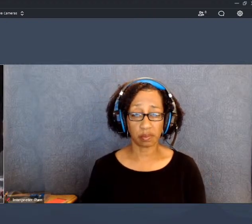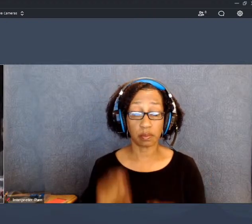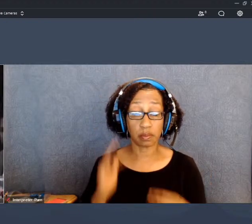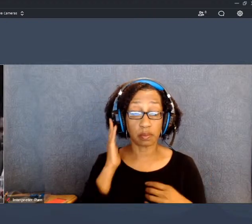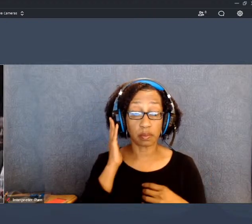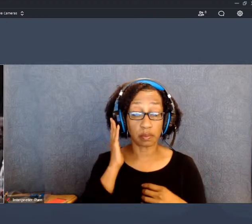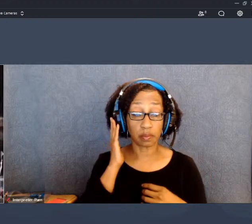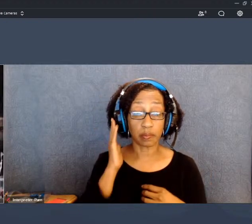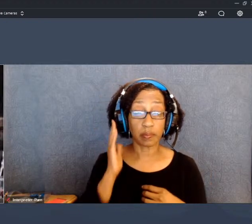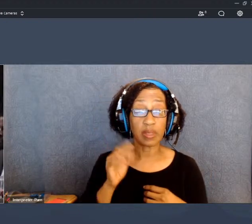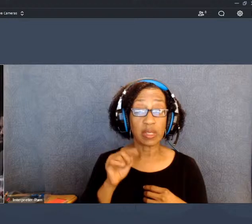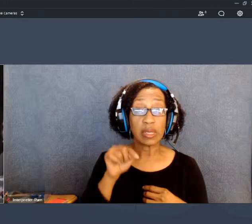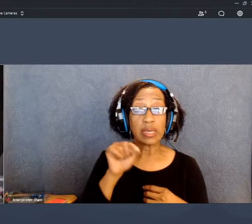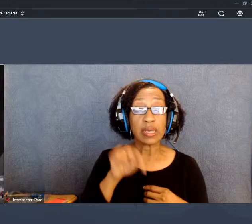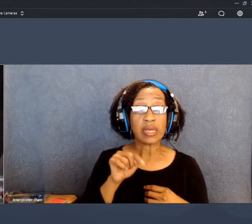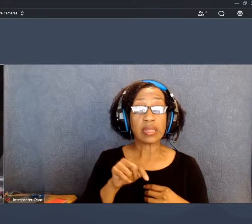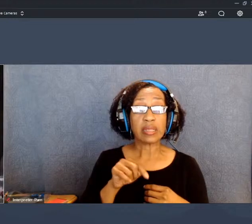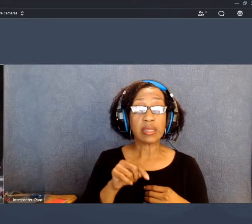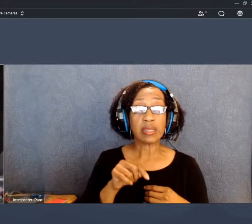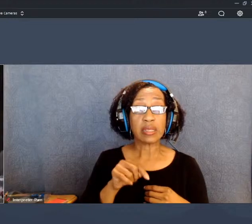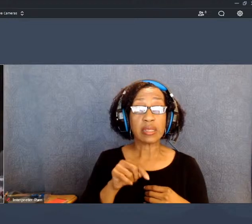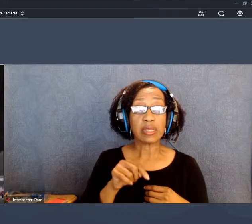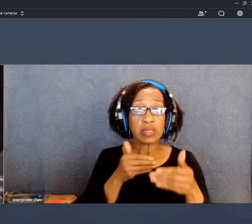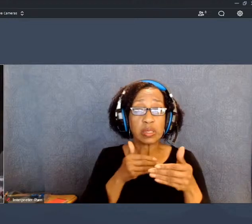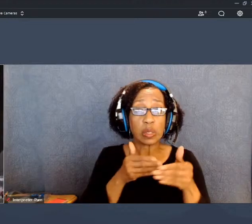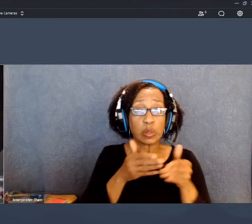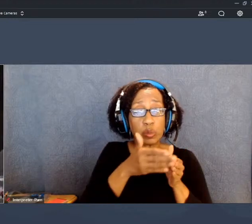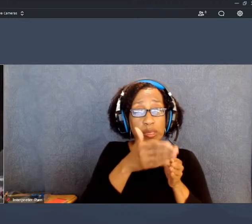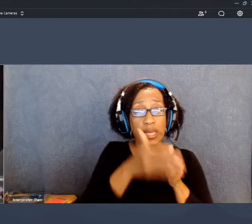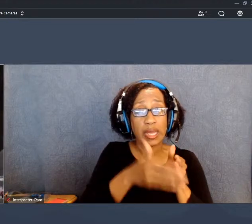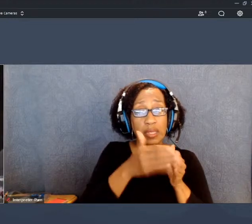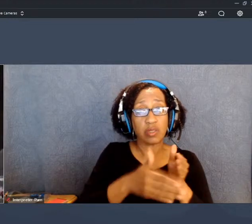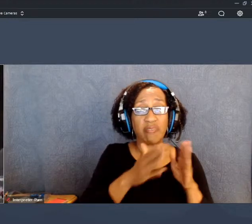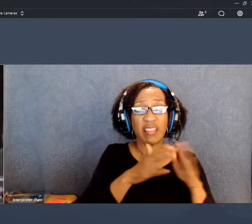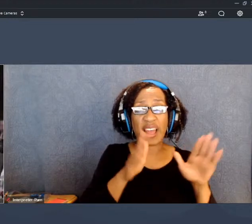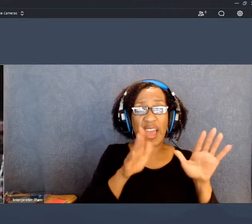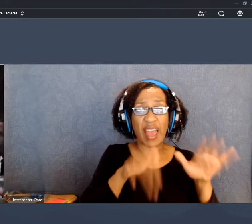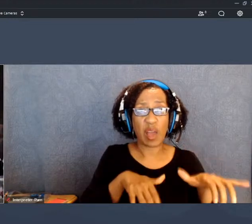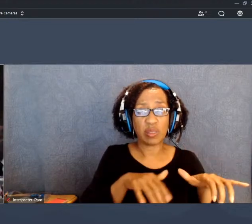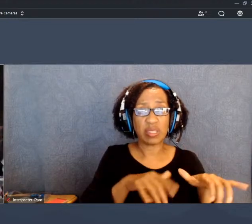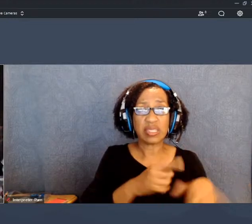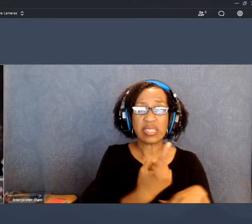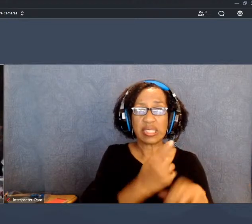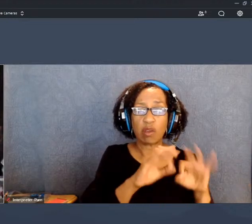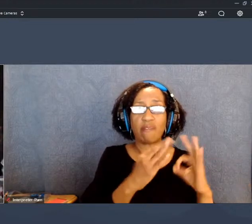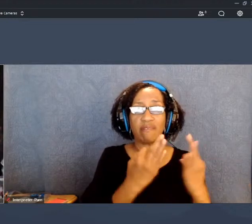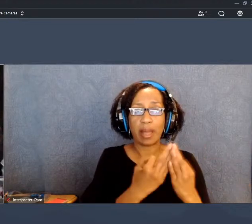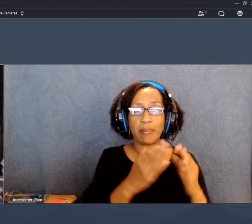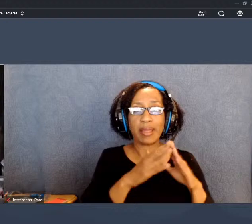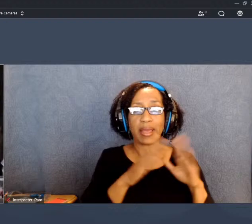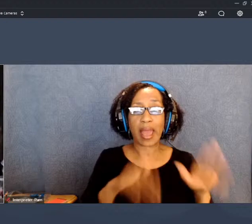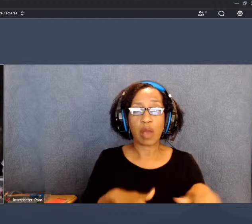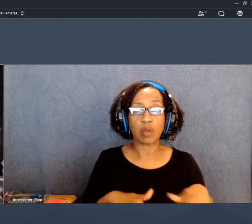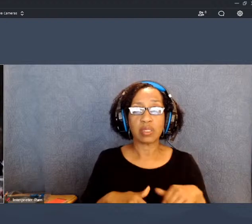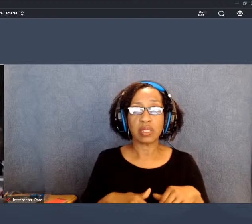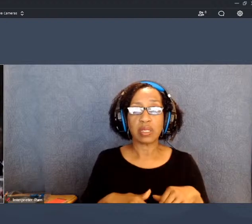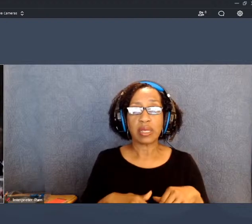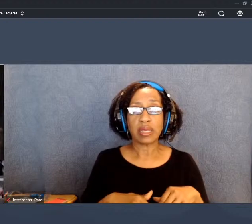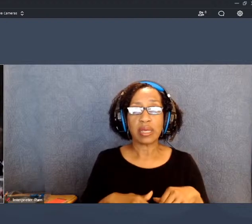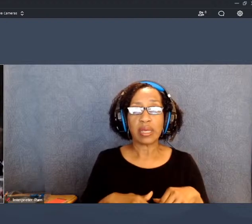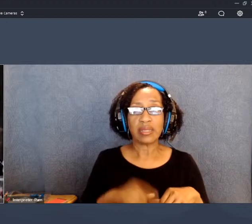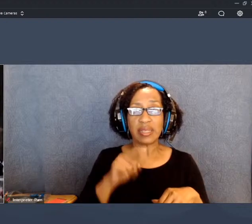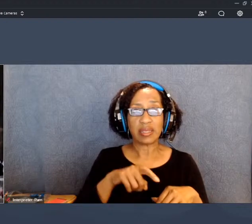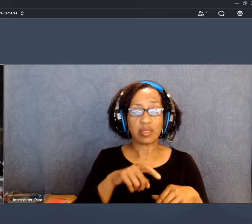located right at the edge of a single-family district and looking the other way, right at the edge of a burgeoning multifamily district. If